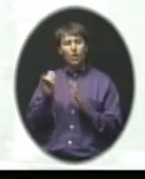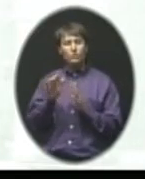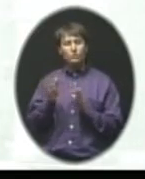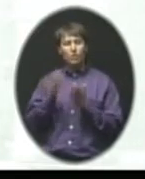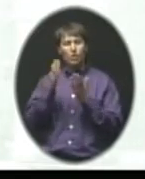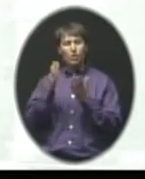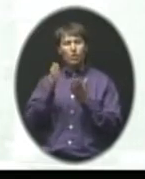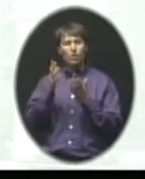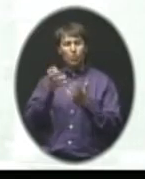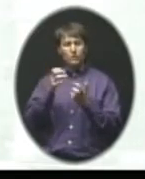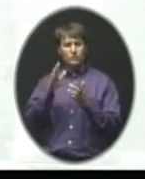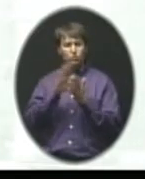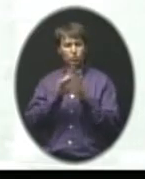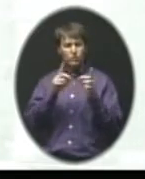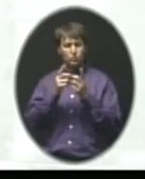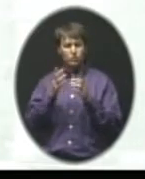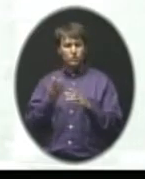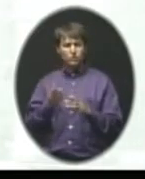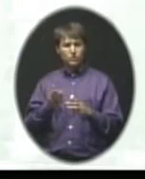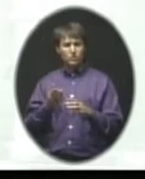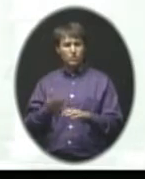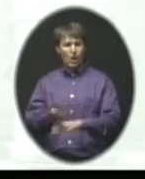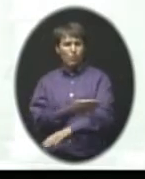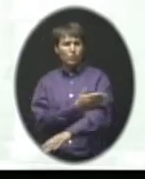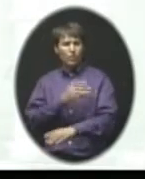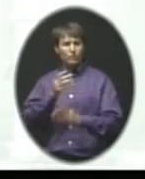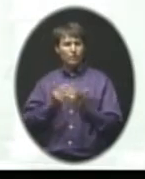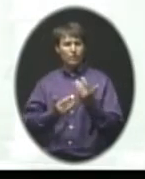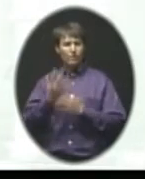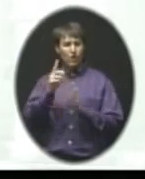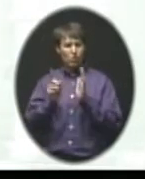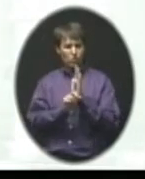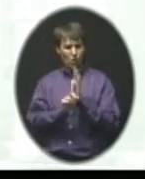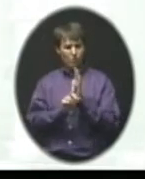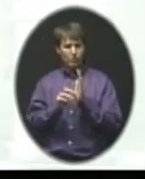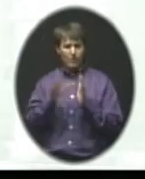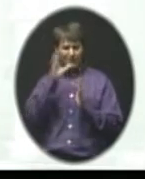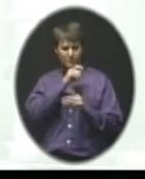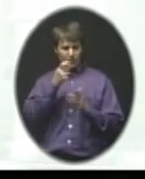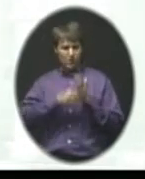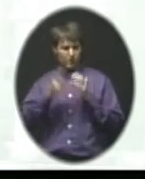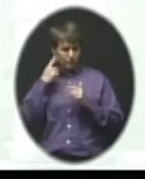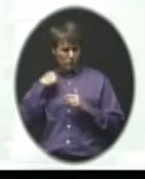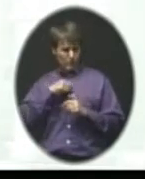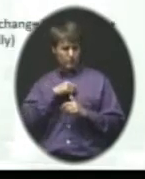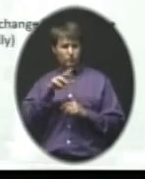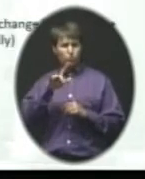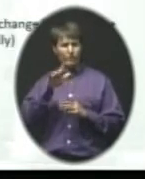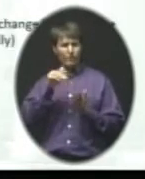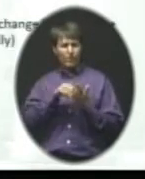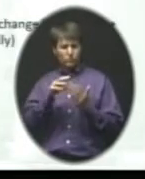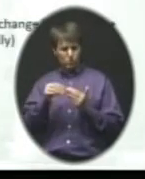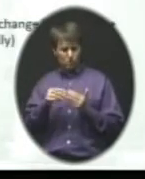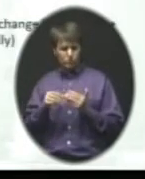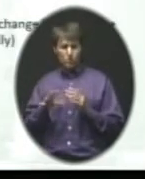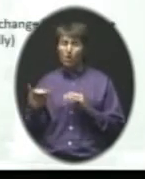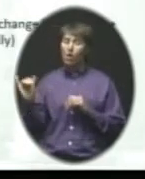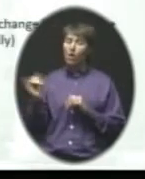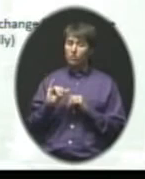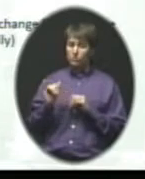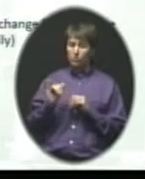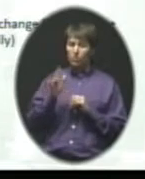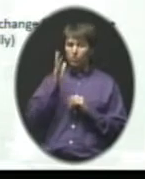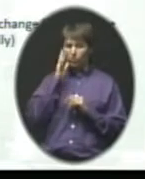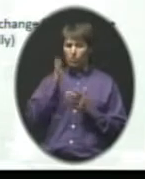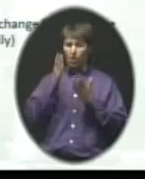for the district to upgrade the fire alarm system at an estimated cost by us of $25,000. And in addition,